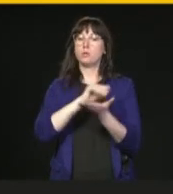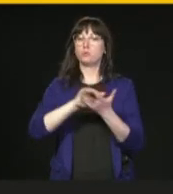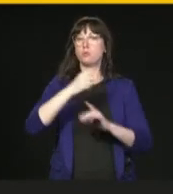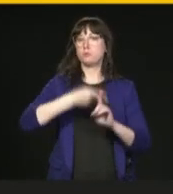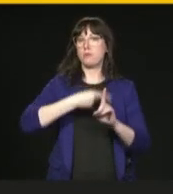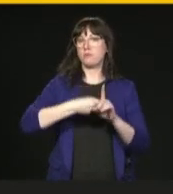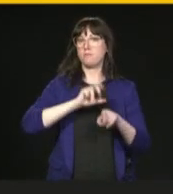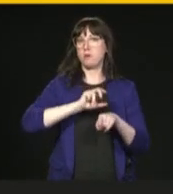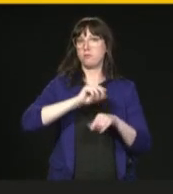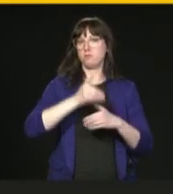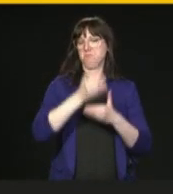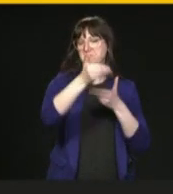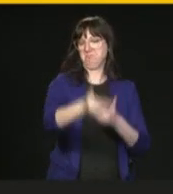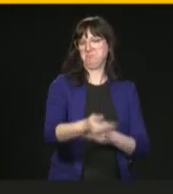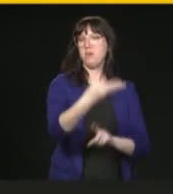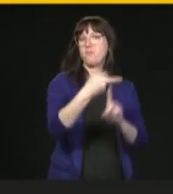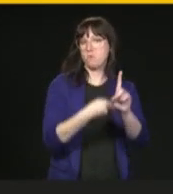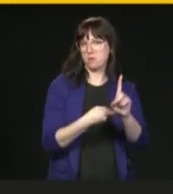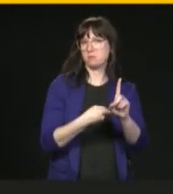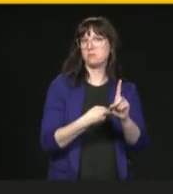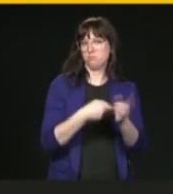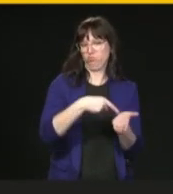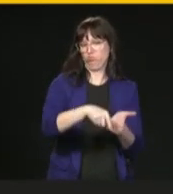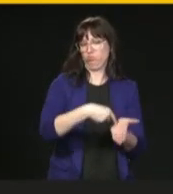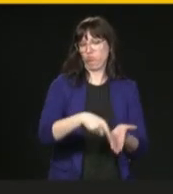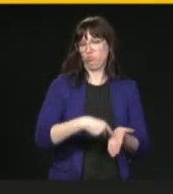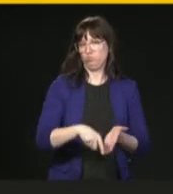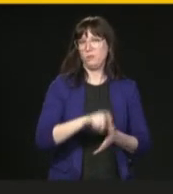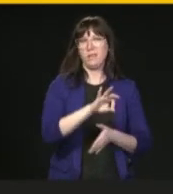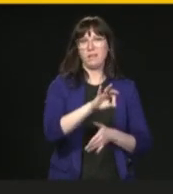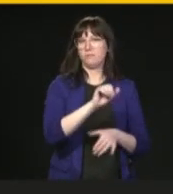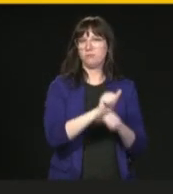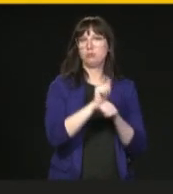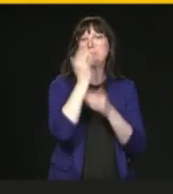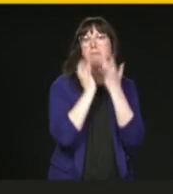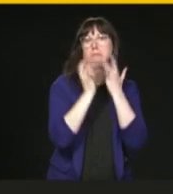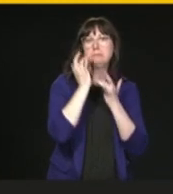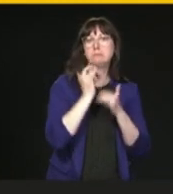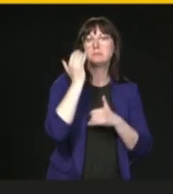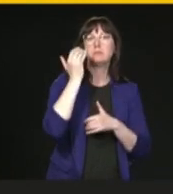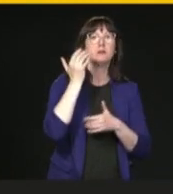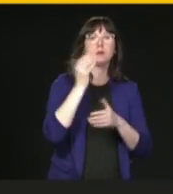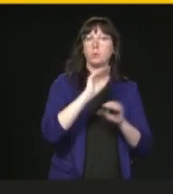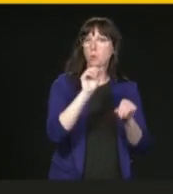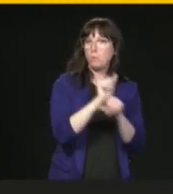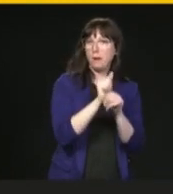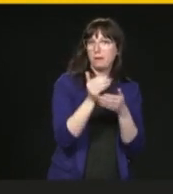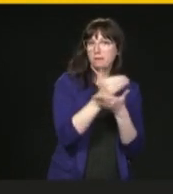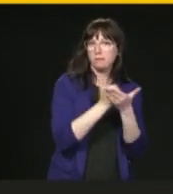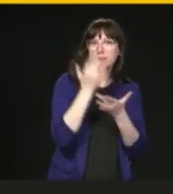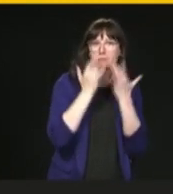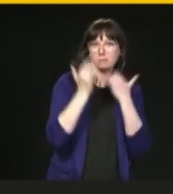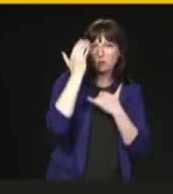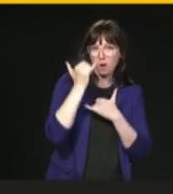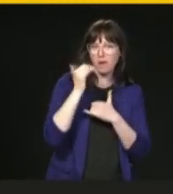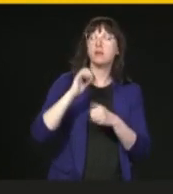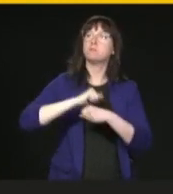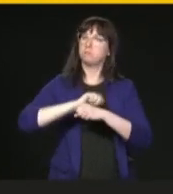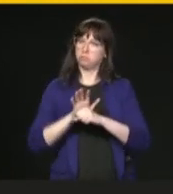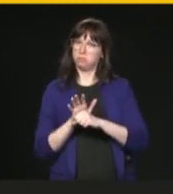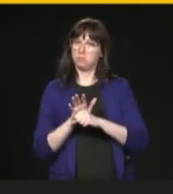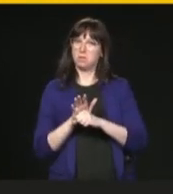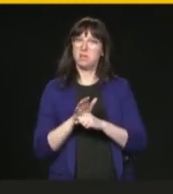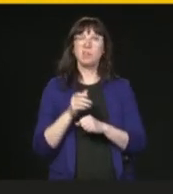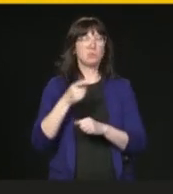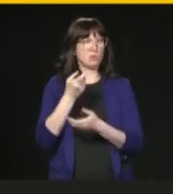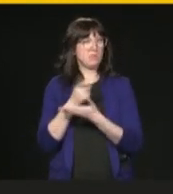month for up to 4 months to people who are not getting paid as a result of COVID-19. This will replace the 2